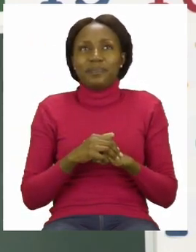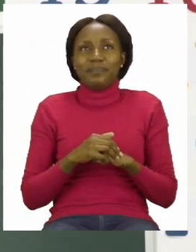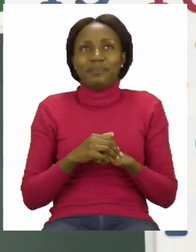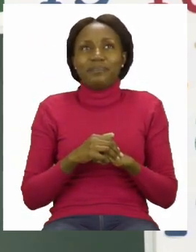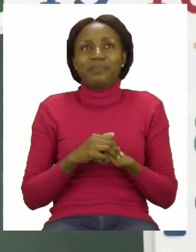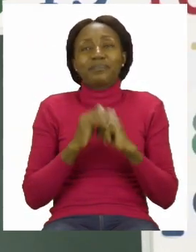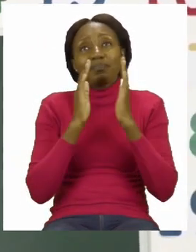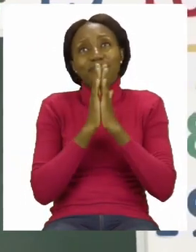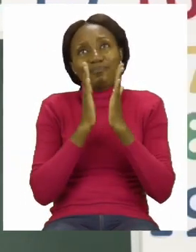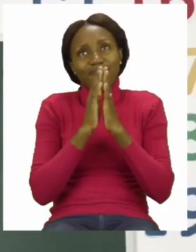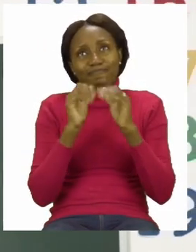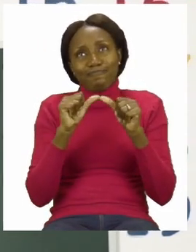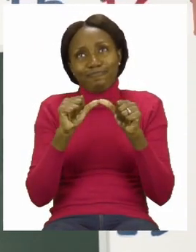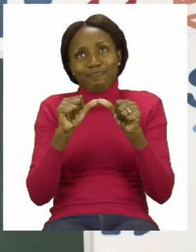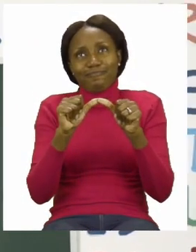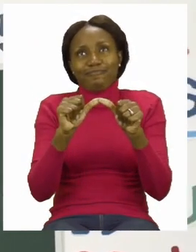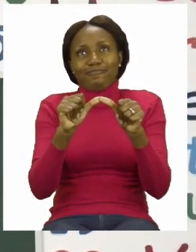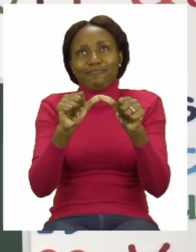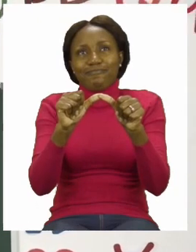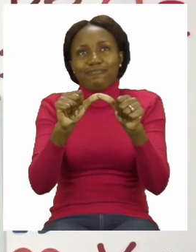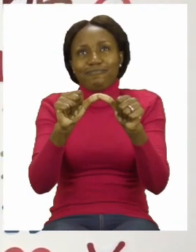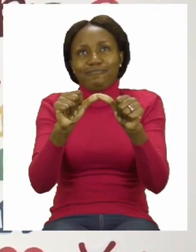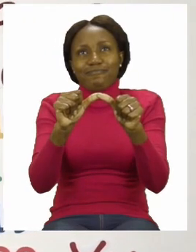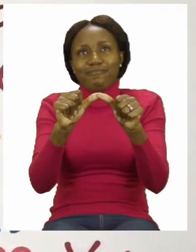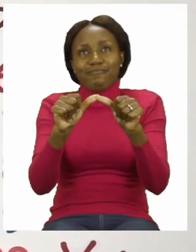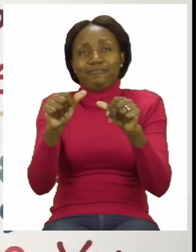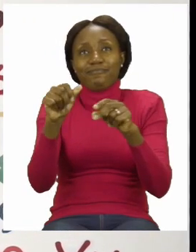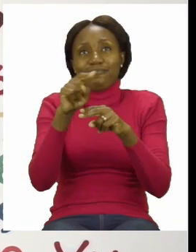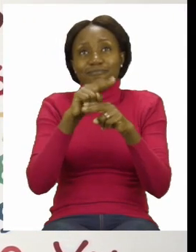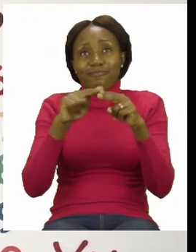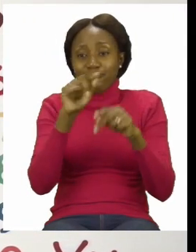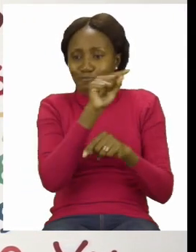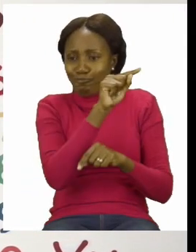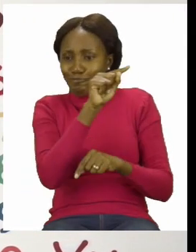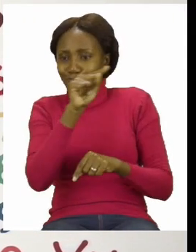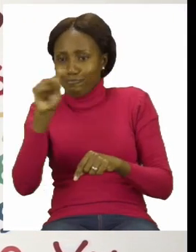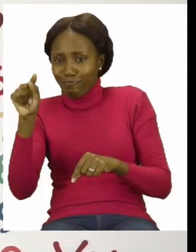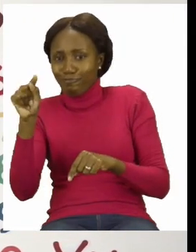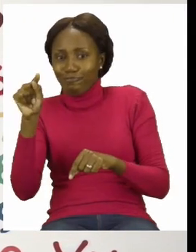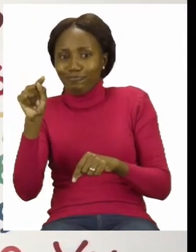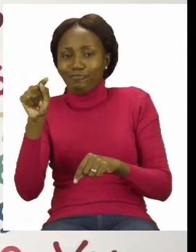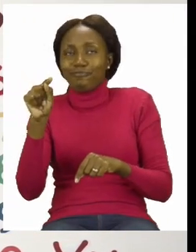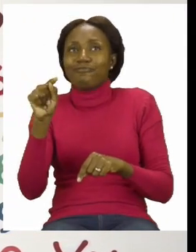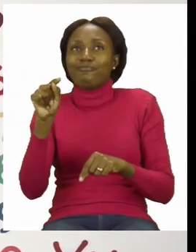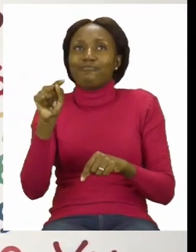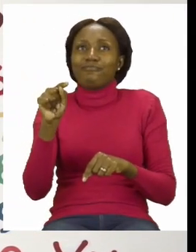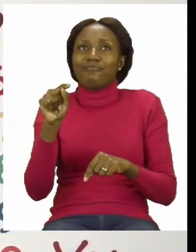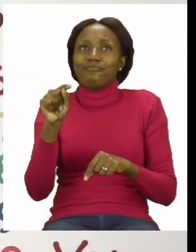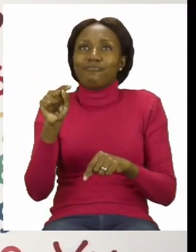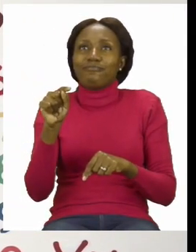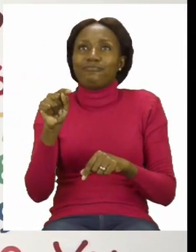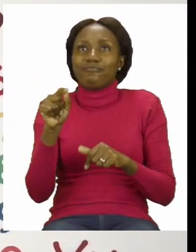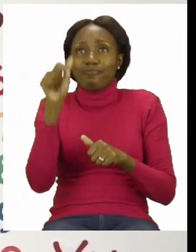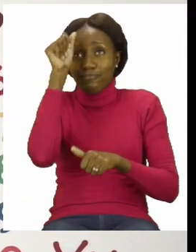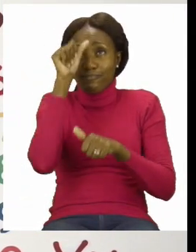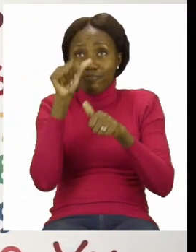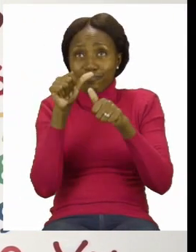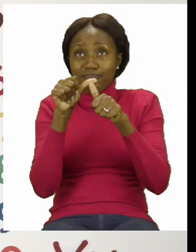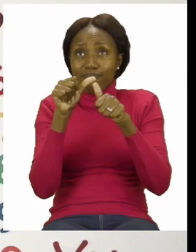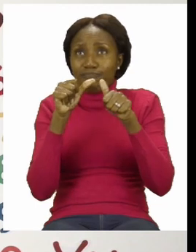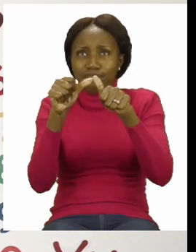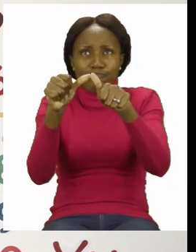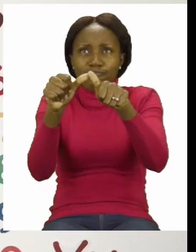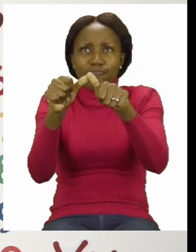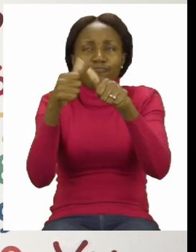you to do the rest by yourself. Please use your number line and remember we're counting backwards and the number